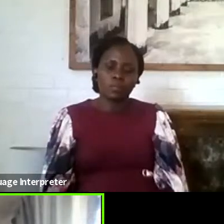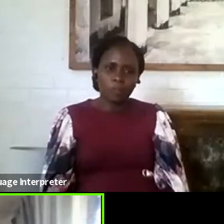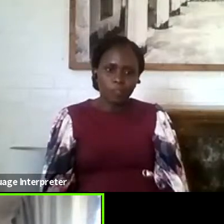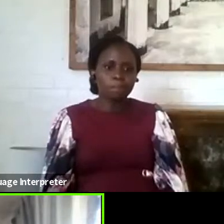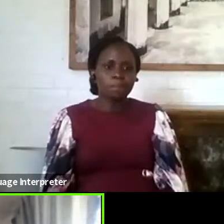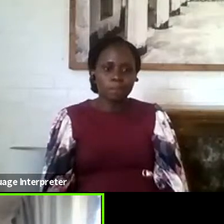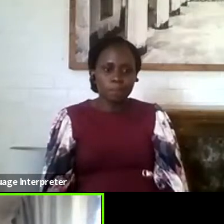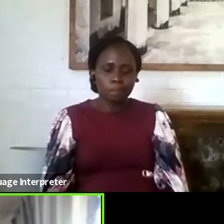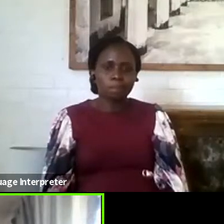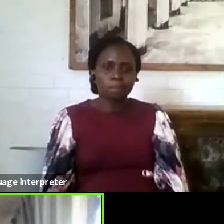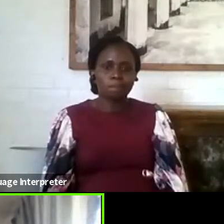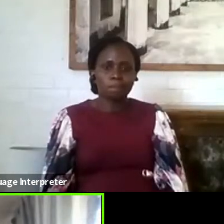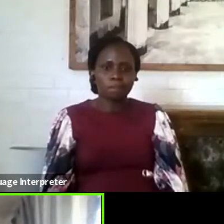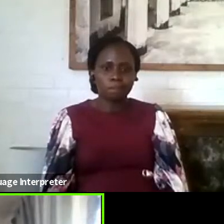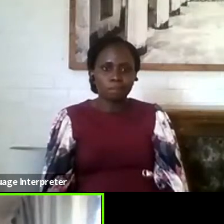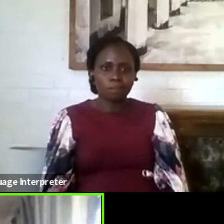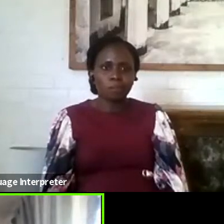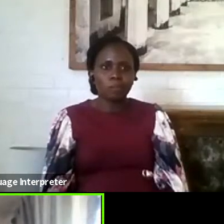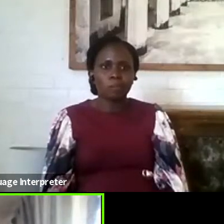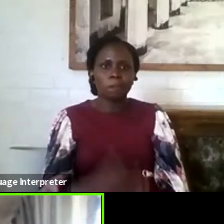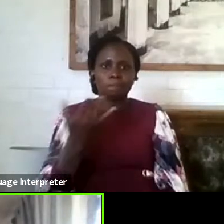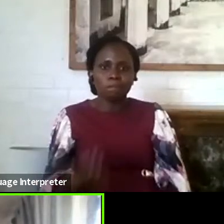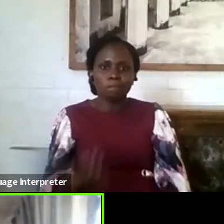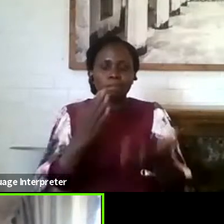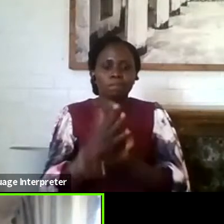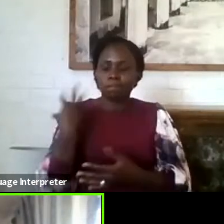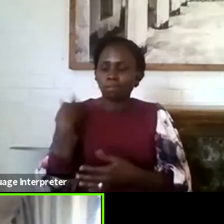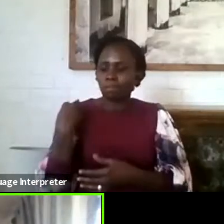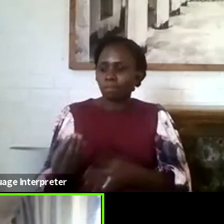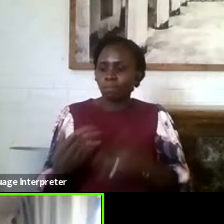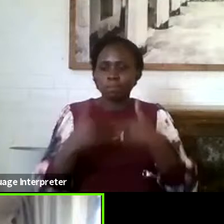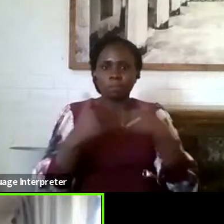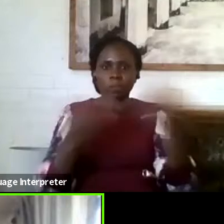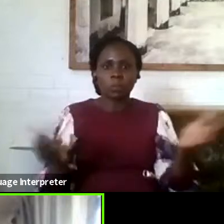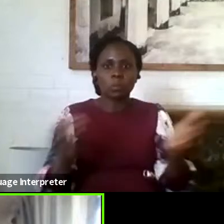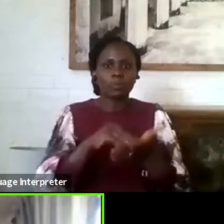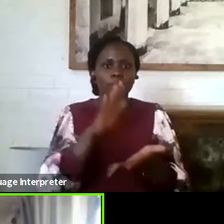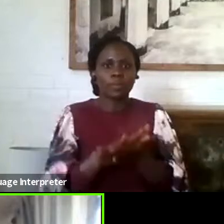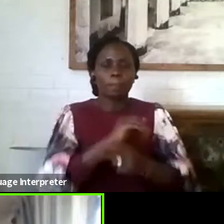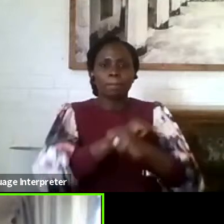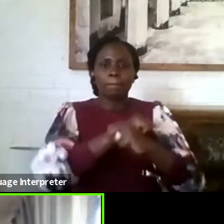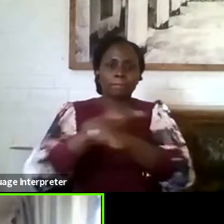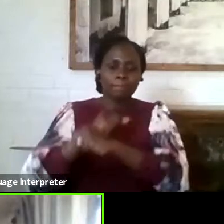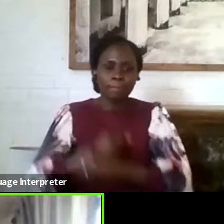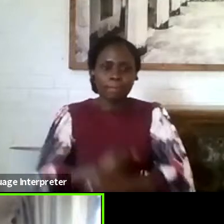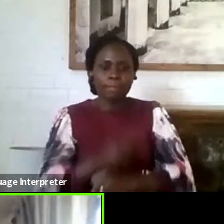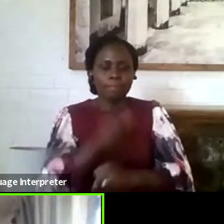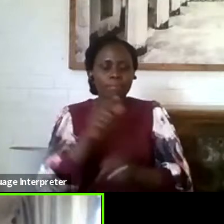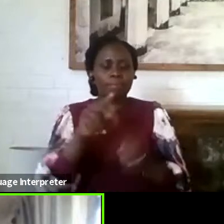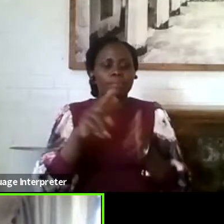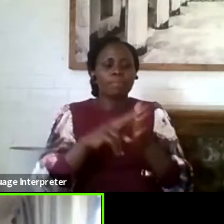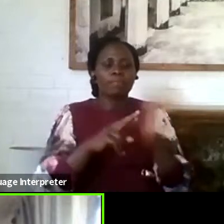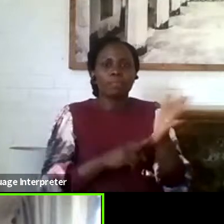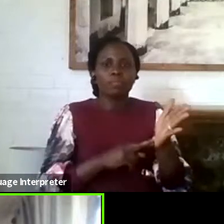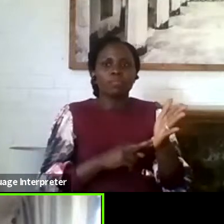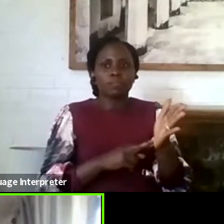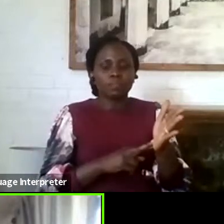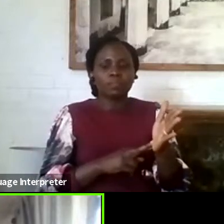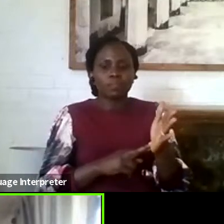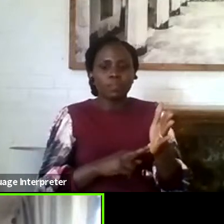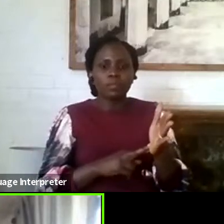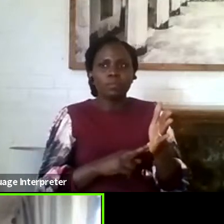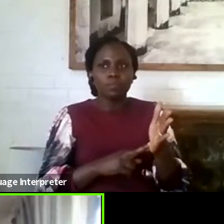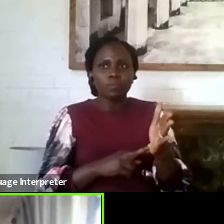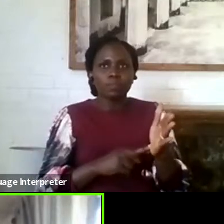Paradigm Initiative very recently launched a data protection authorities report that is accessible to the